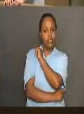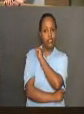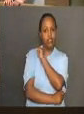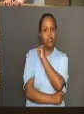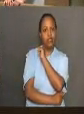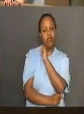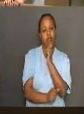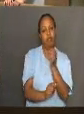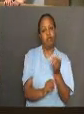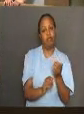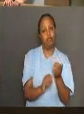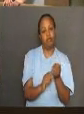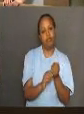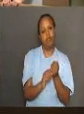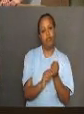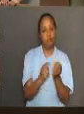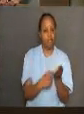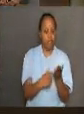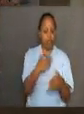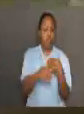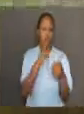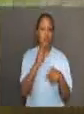death by judicial process.